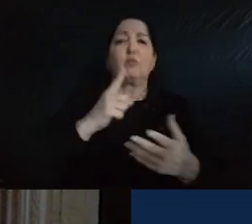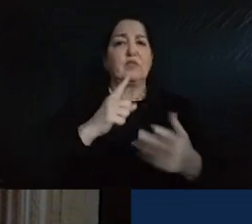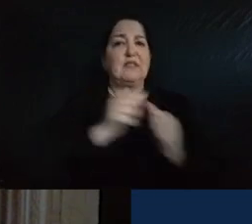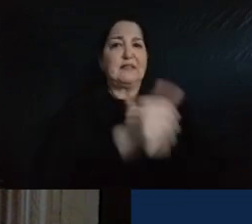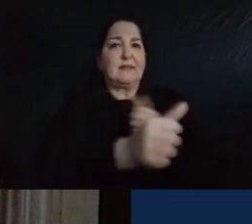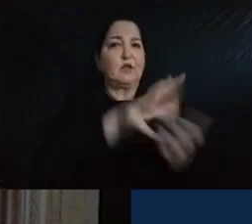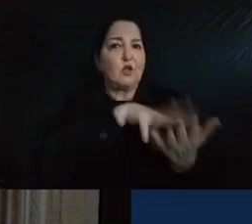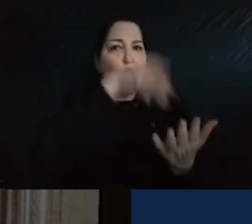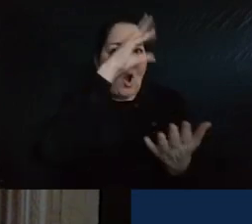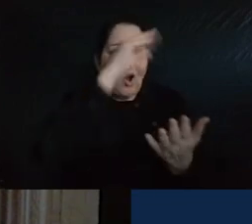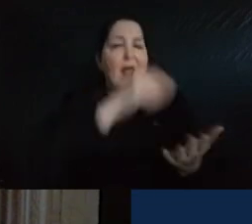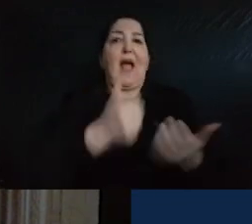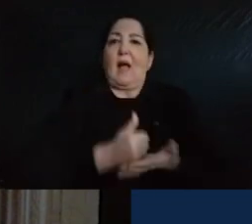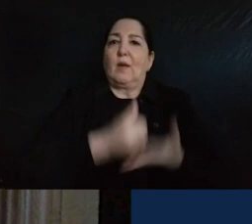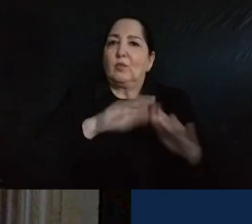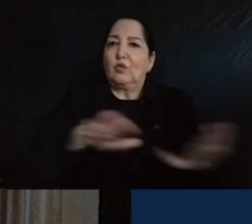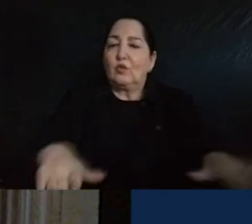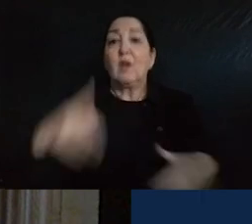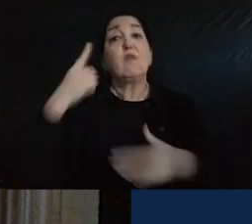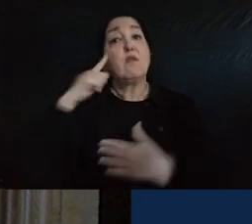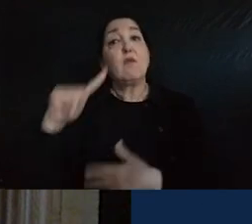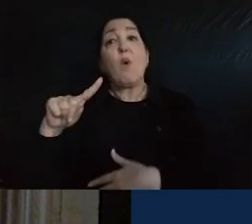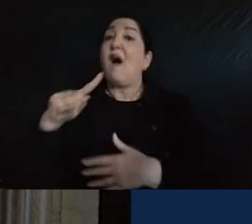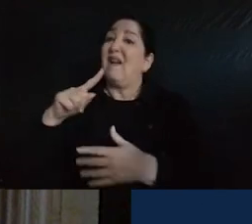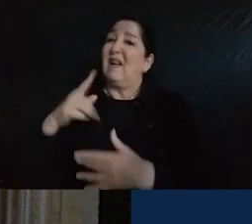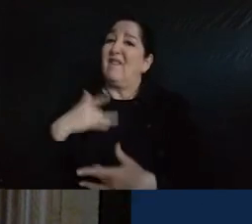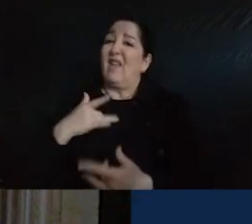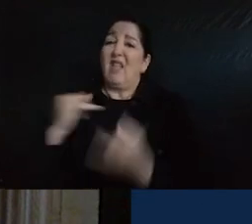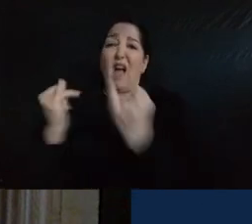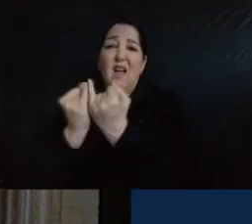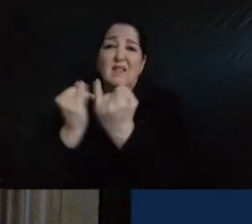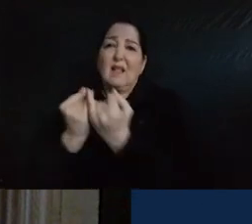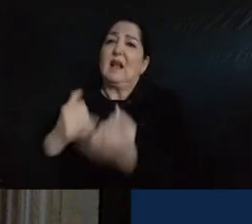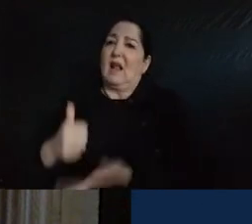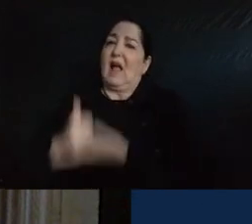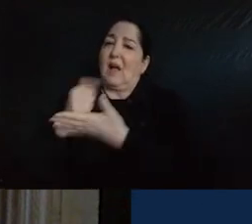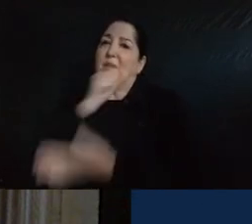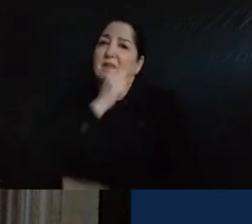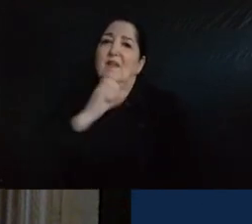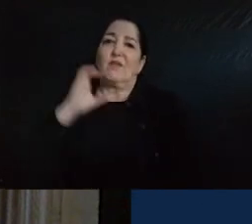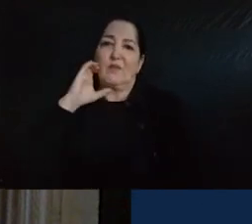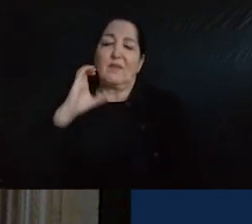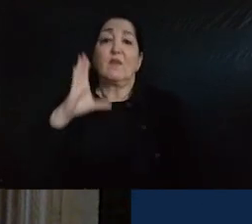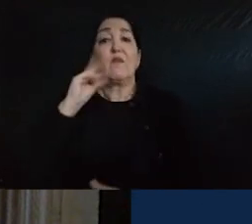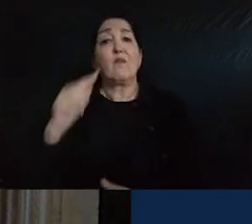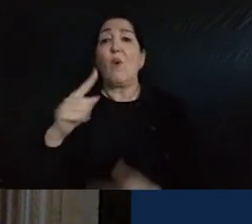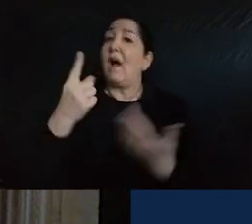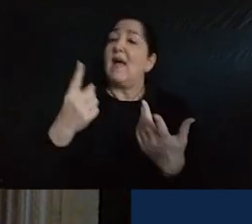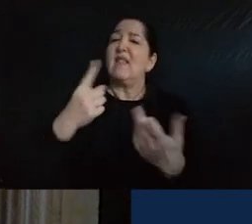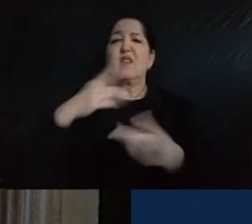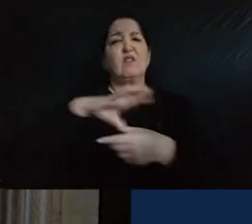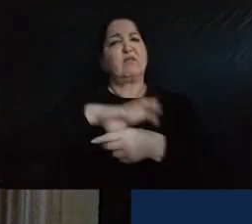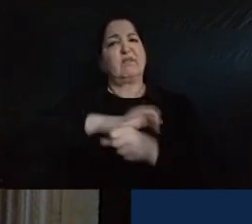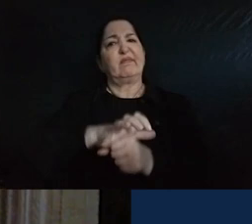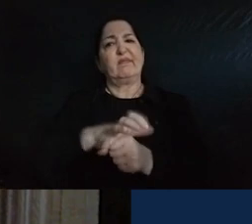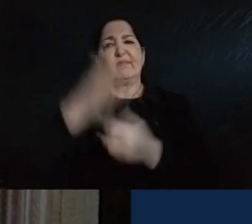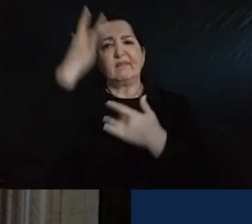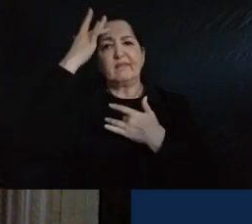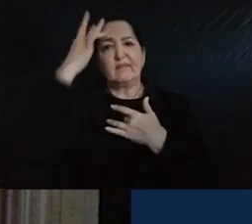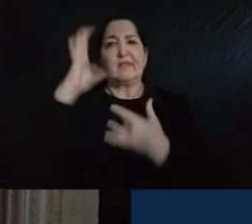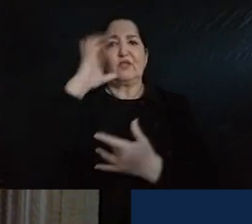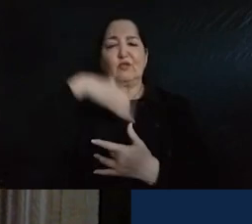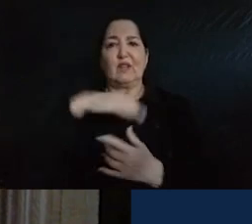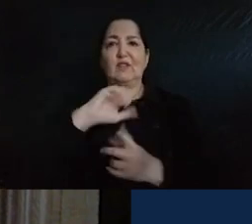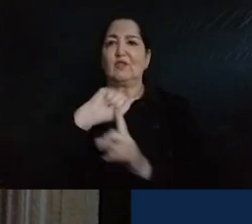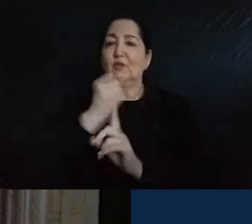helping seniors who are isolated and trying to stay connected. In today's unprecedented circumstances and